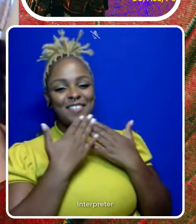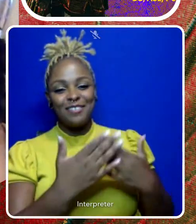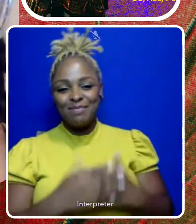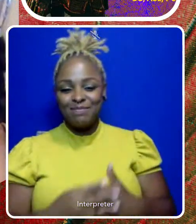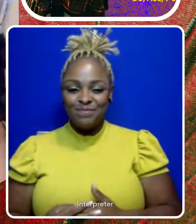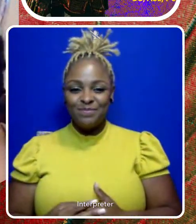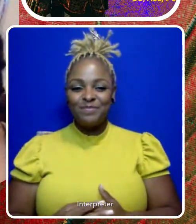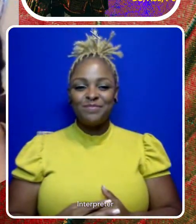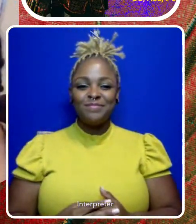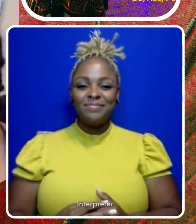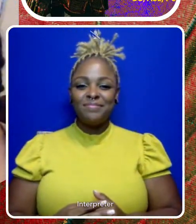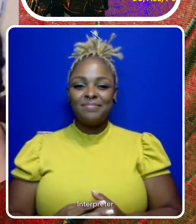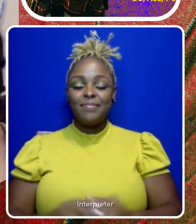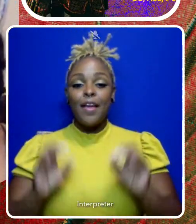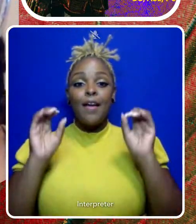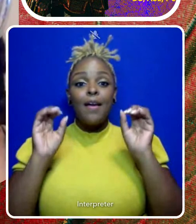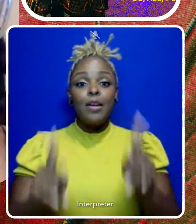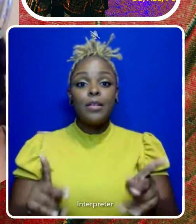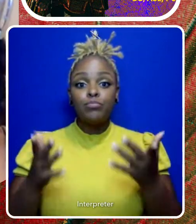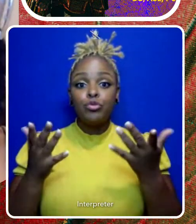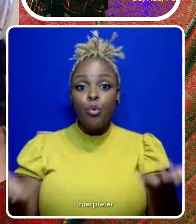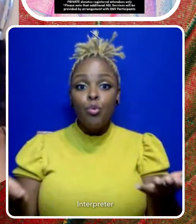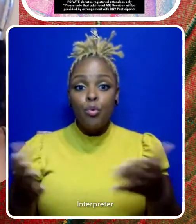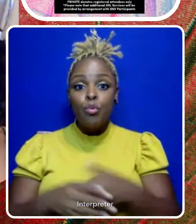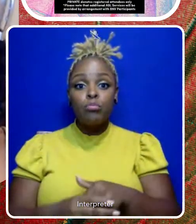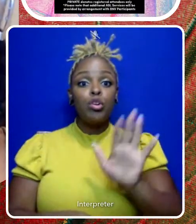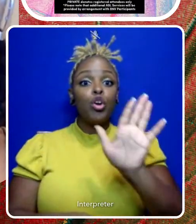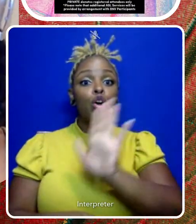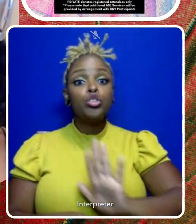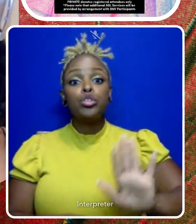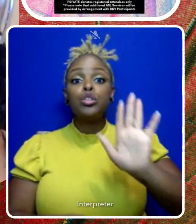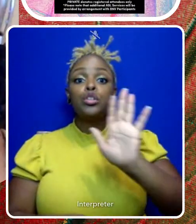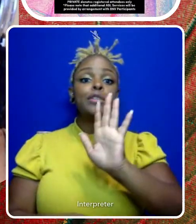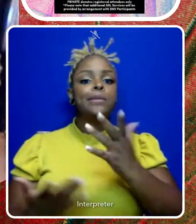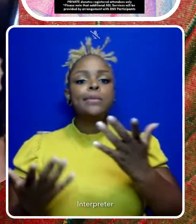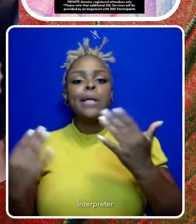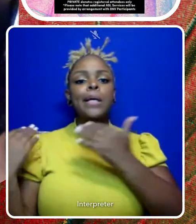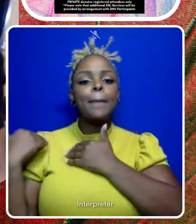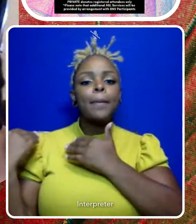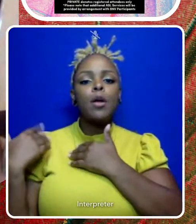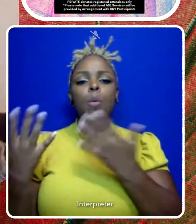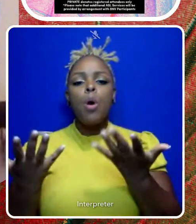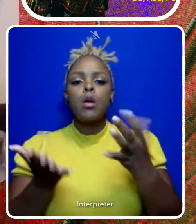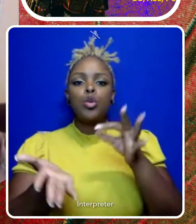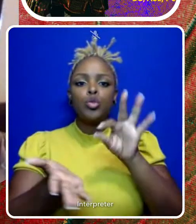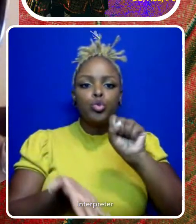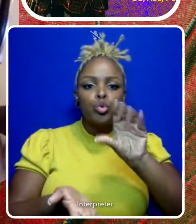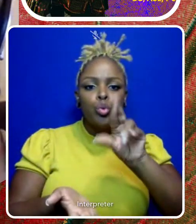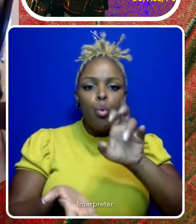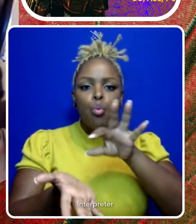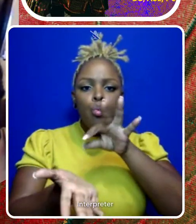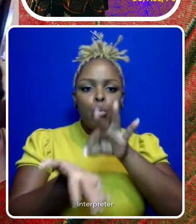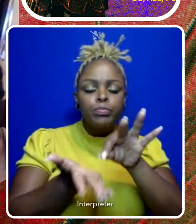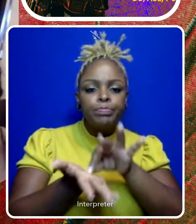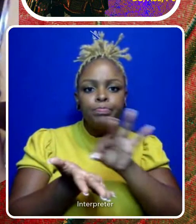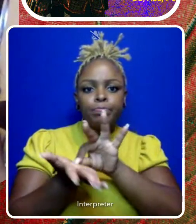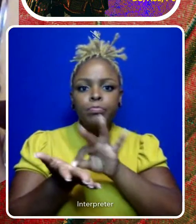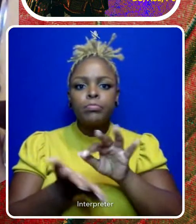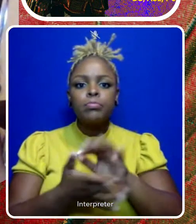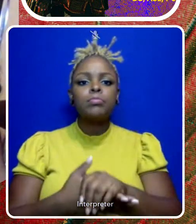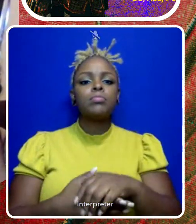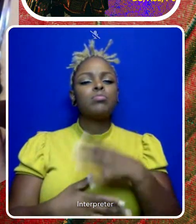Judges, your job is to score the poet according to your own opinions. So trust yourself and score consistently.